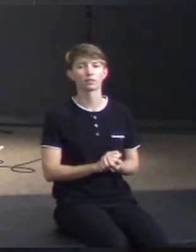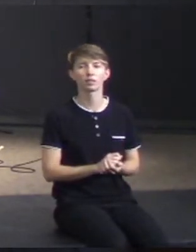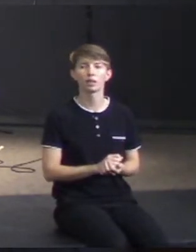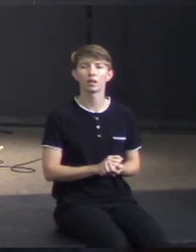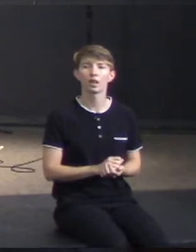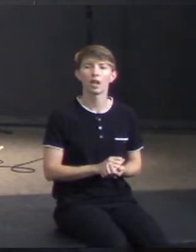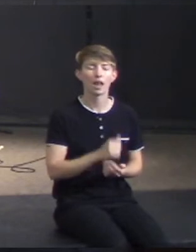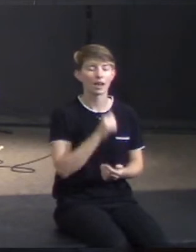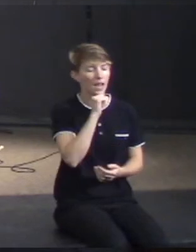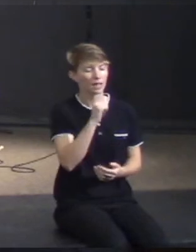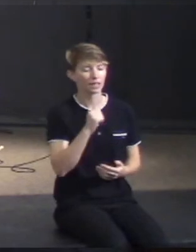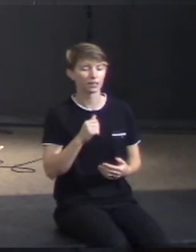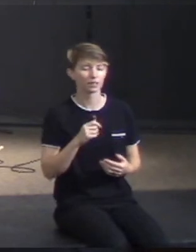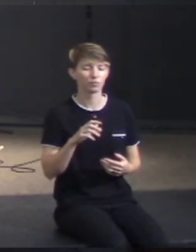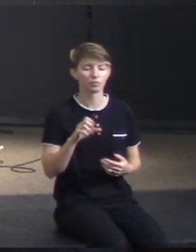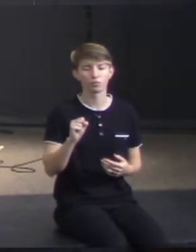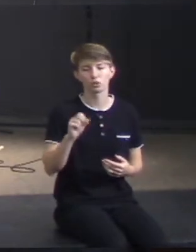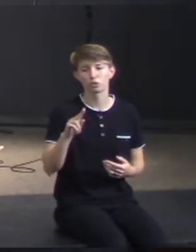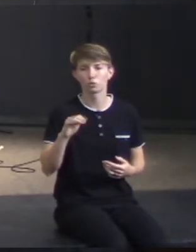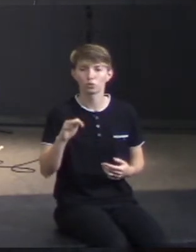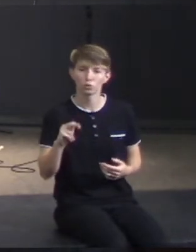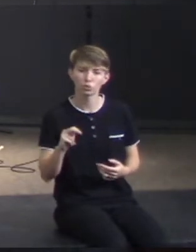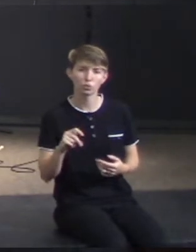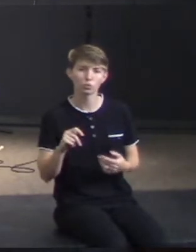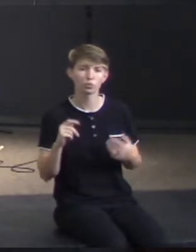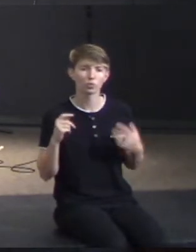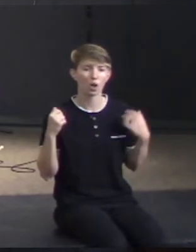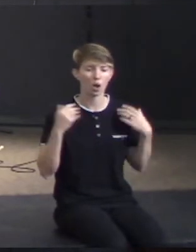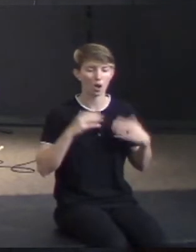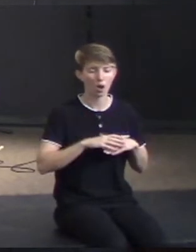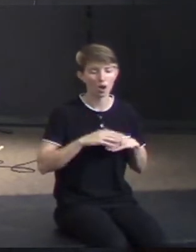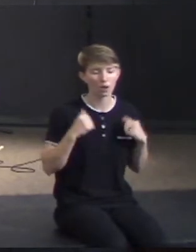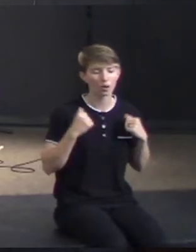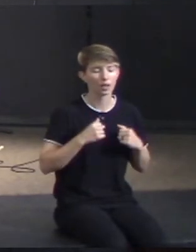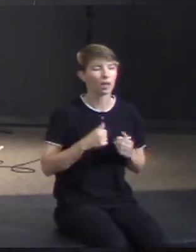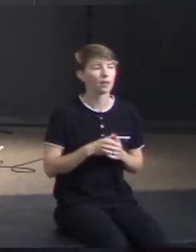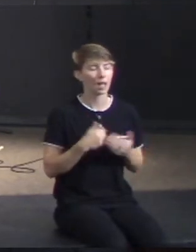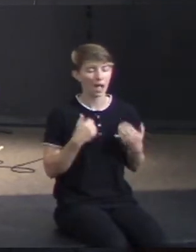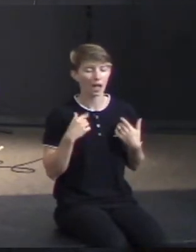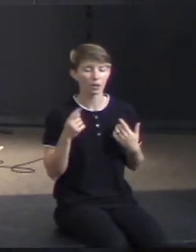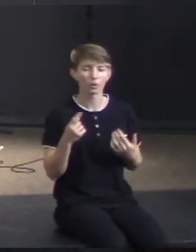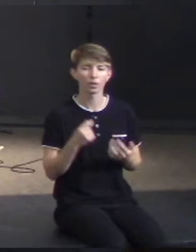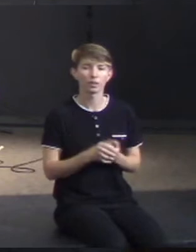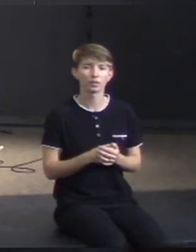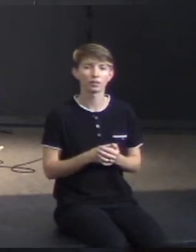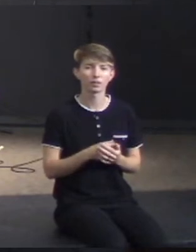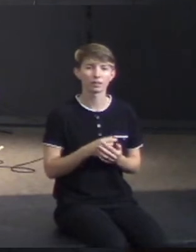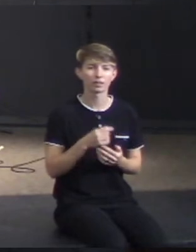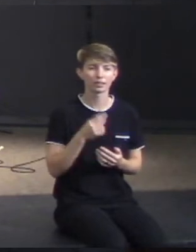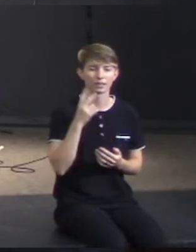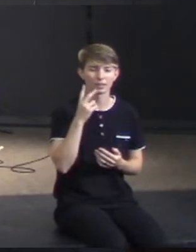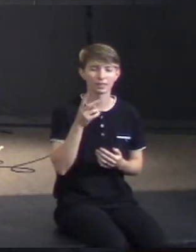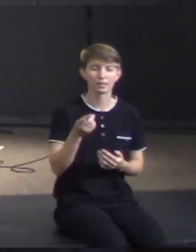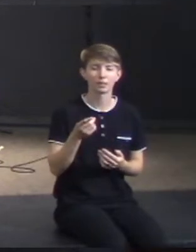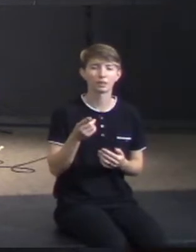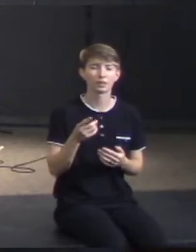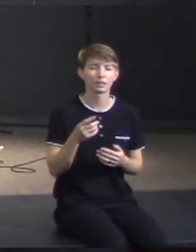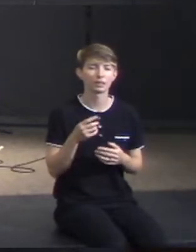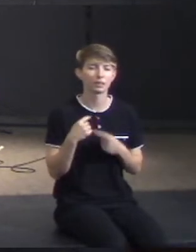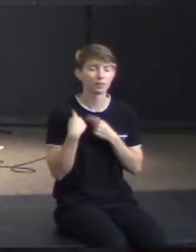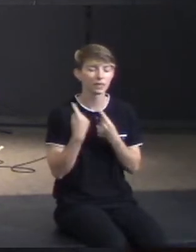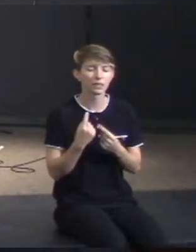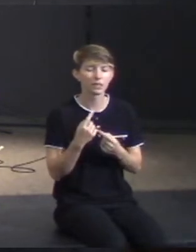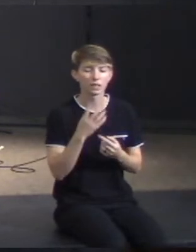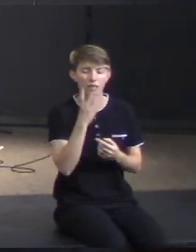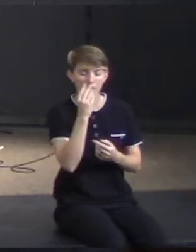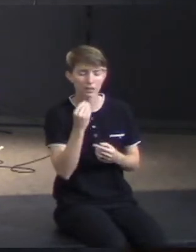didn't have the suit jacket on, but he had a suit jacket, and you could tell he'd been sleeping in it, so he was a mess. But